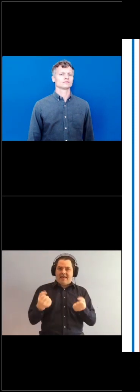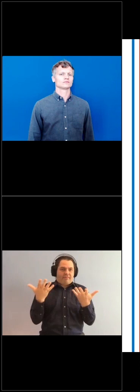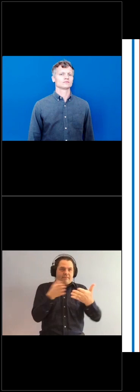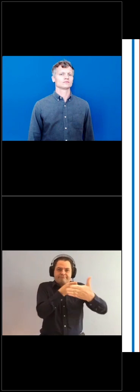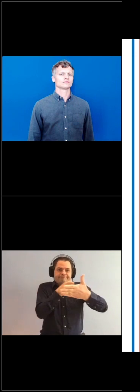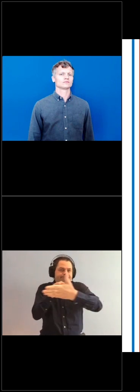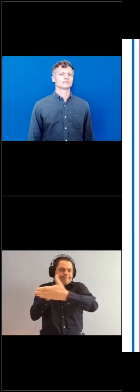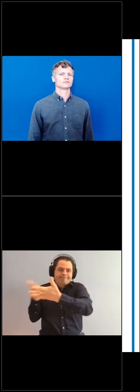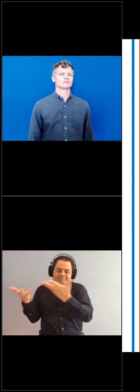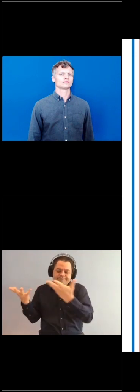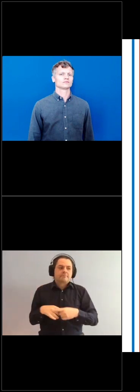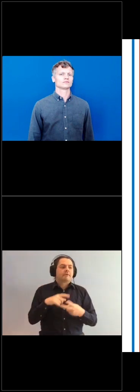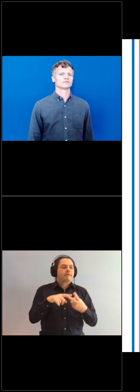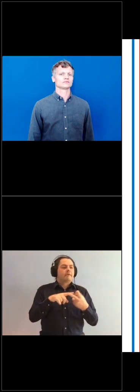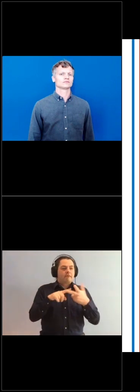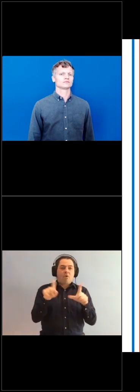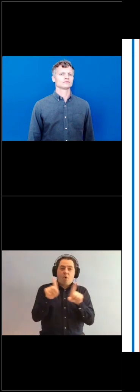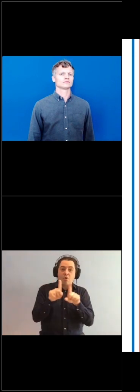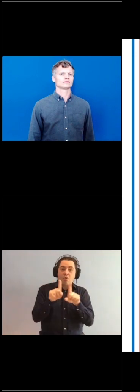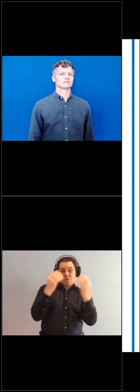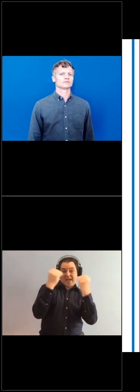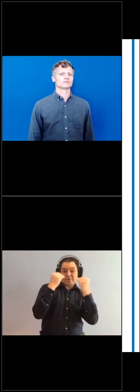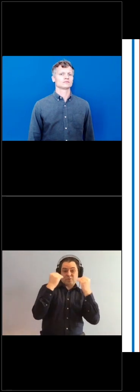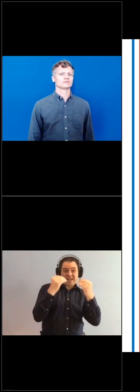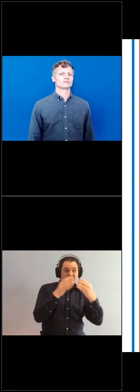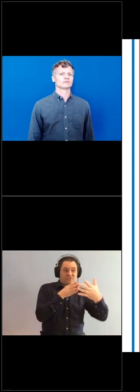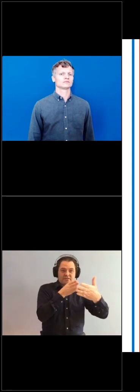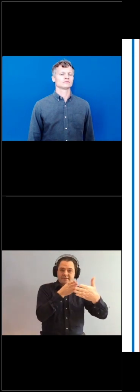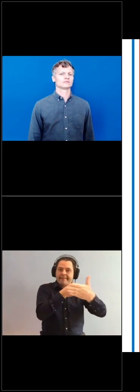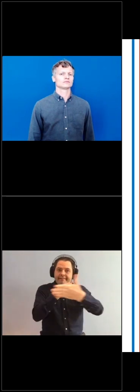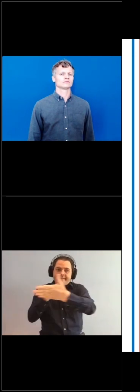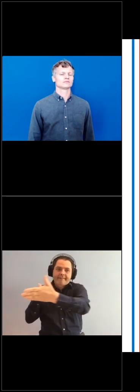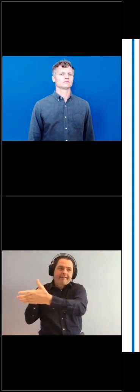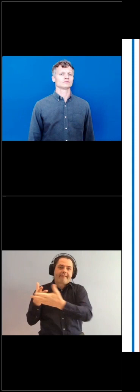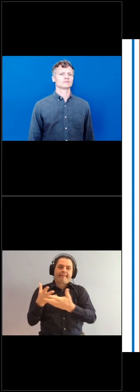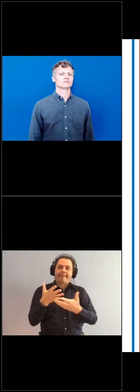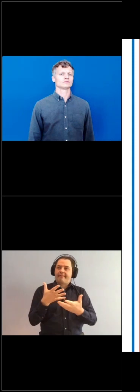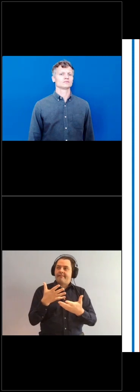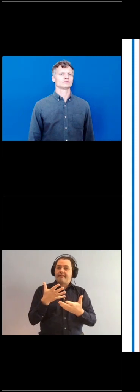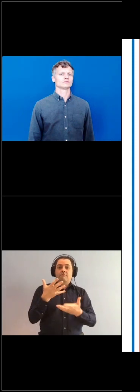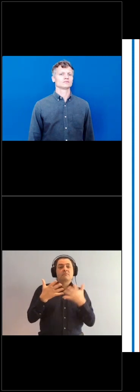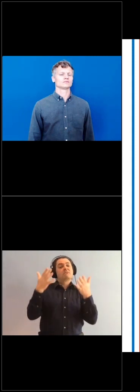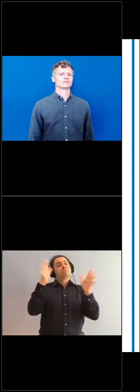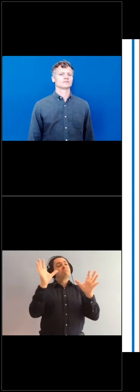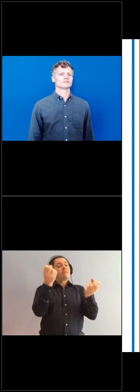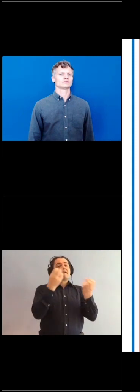well lower formal and informal education access, which could then further lead to reduced access of